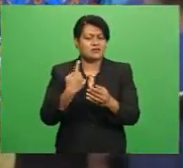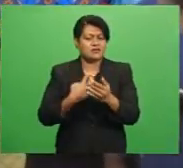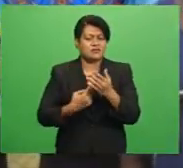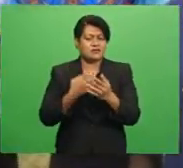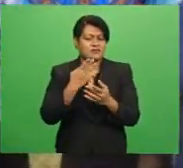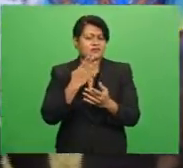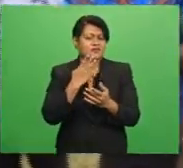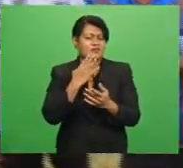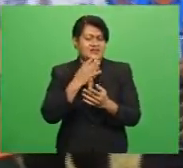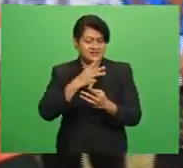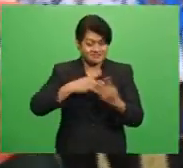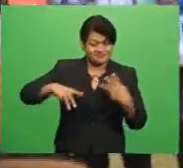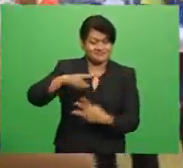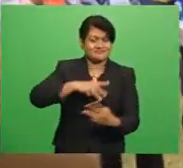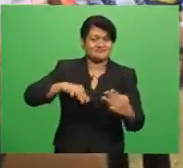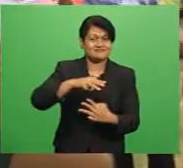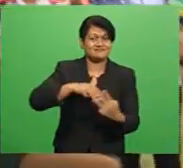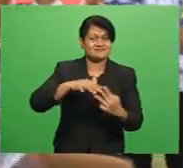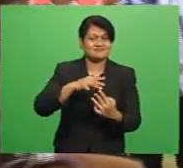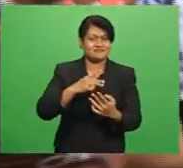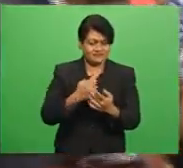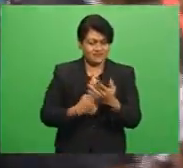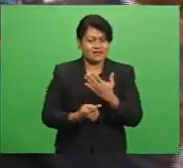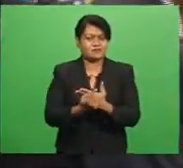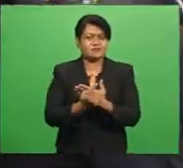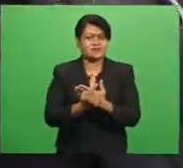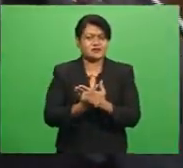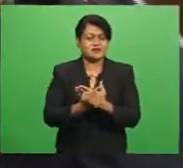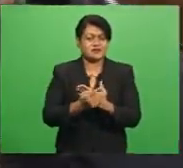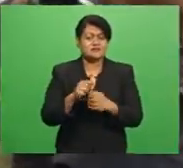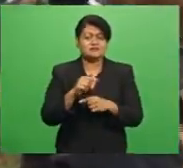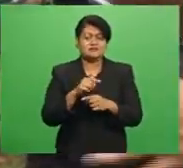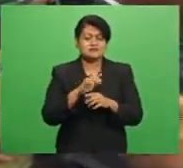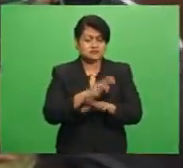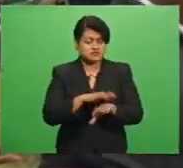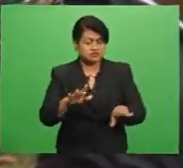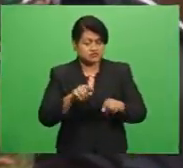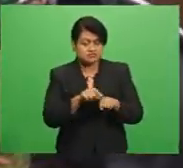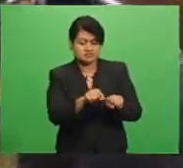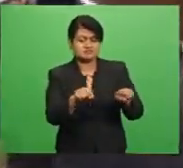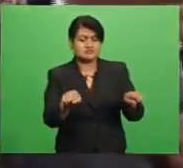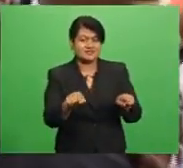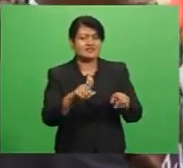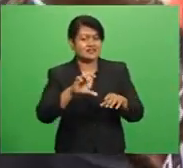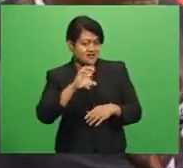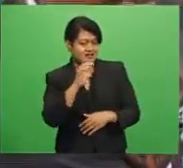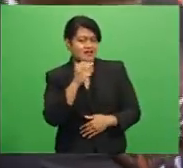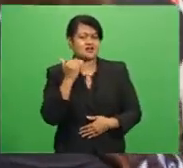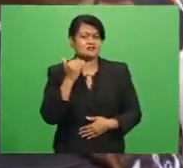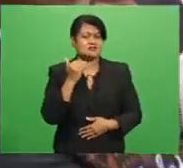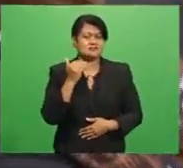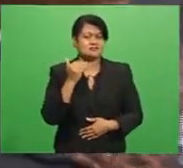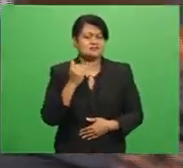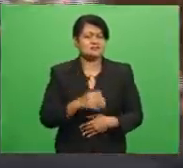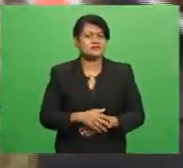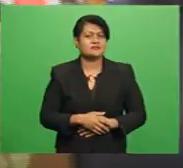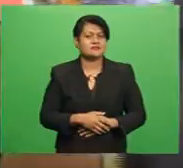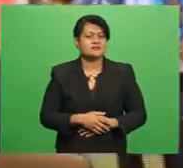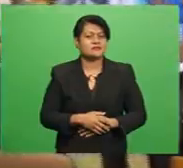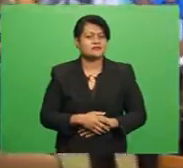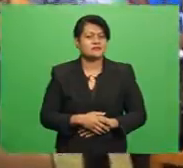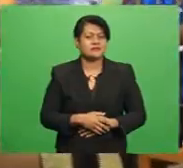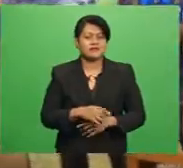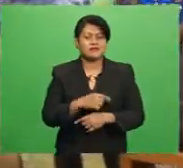in 2016. There will be children in classrooms and essential services that reach our people because we